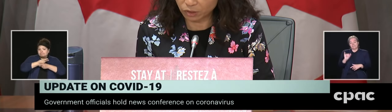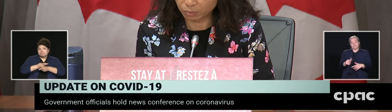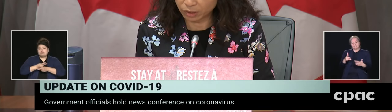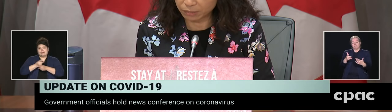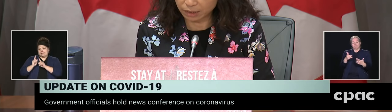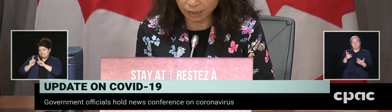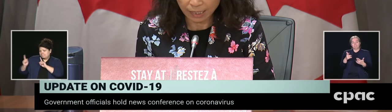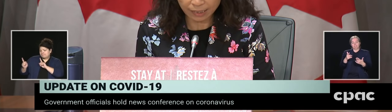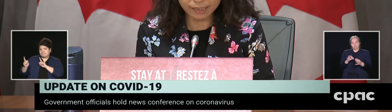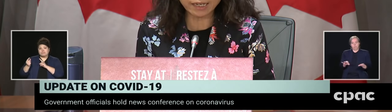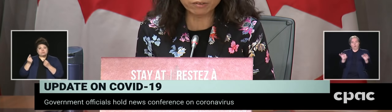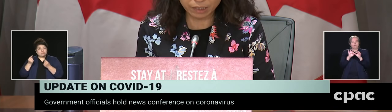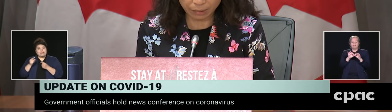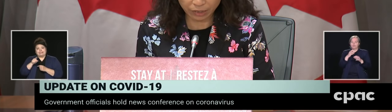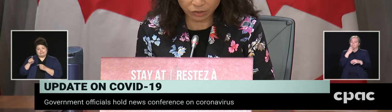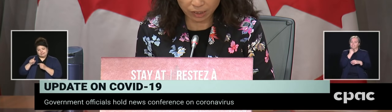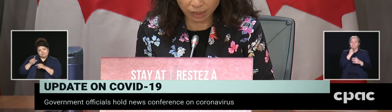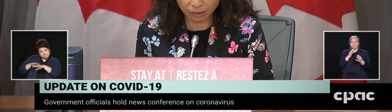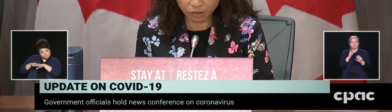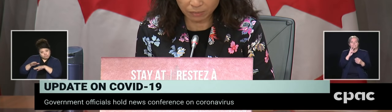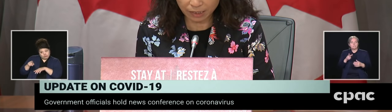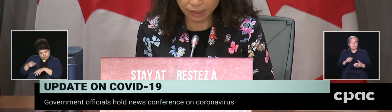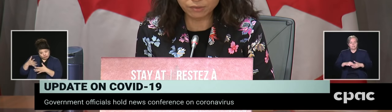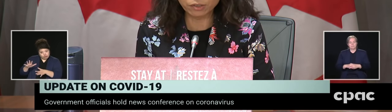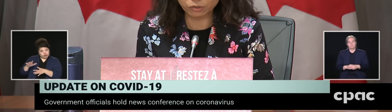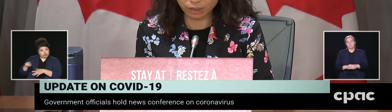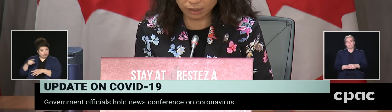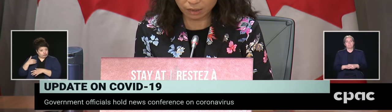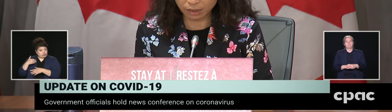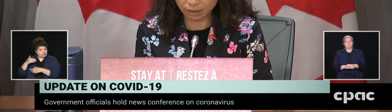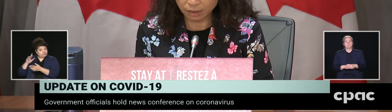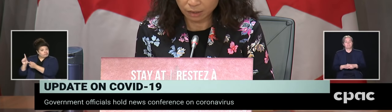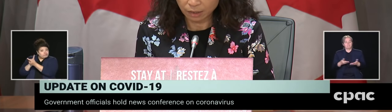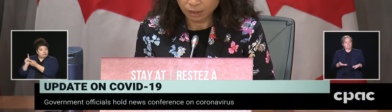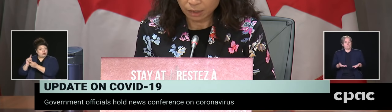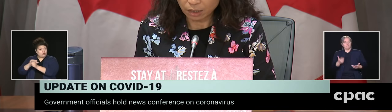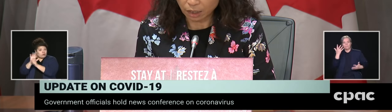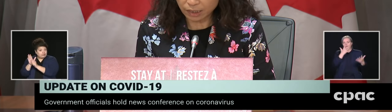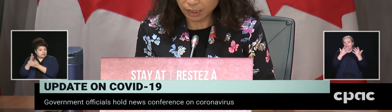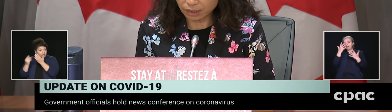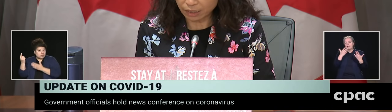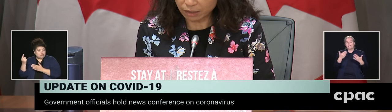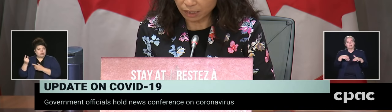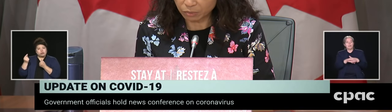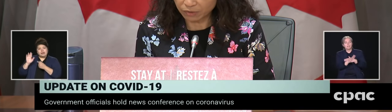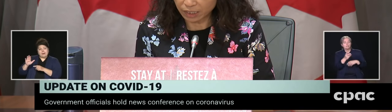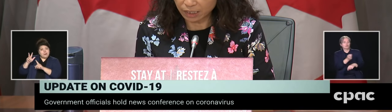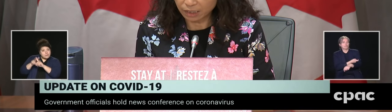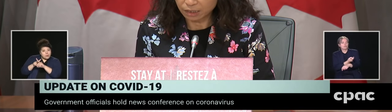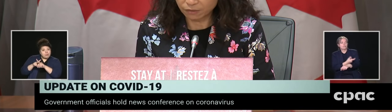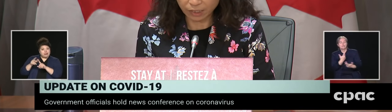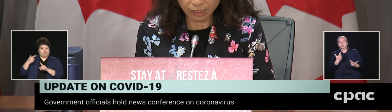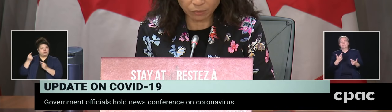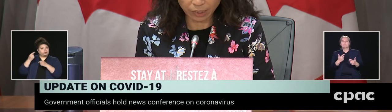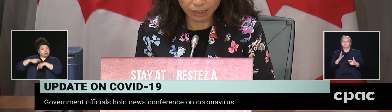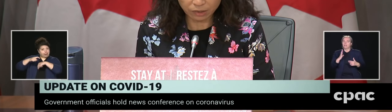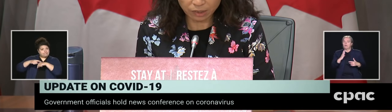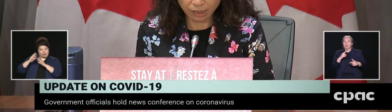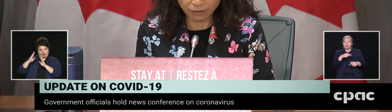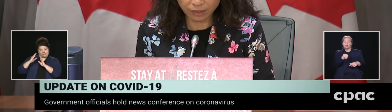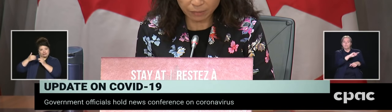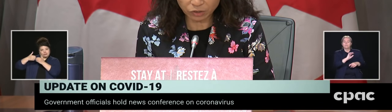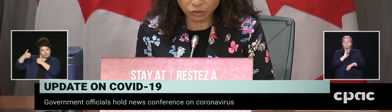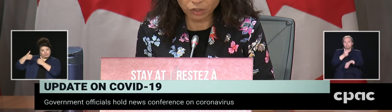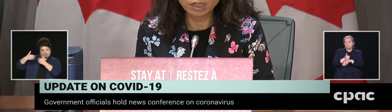patients before appointments and staggering patient times to maintain social distancing. Contact your healthcare provider to find out ways